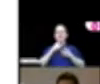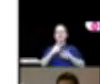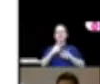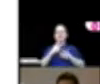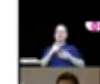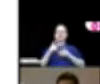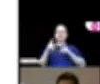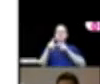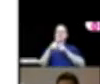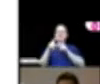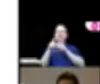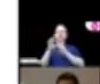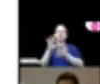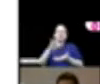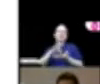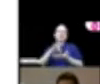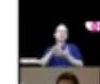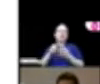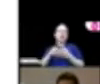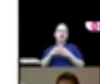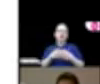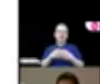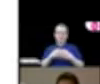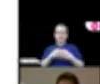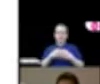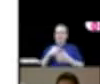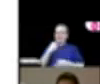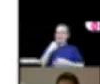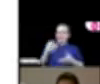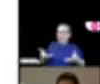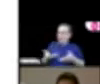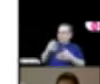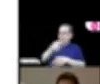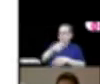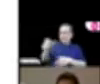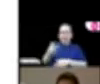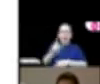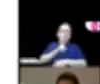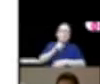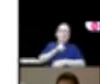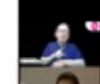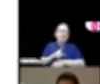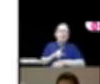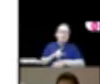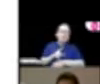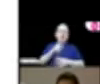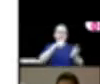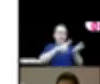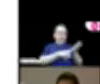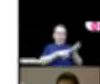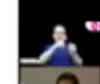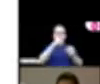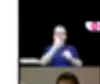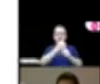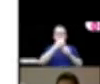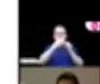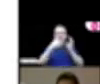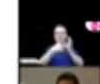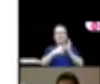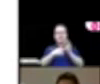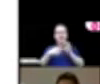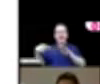Center. And to encourage those women, especially LGBT asylum seekers, to use their